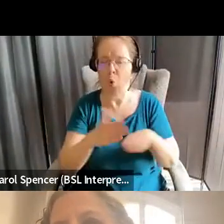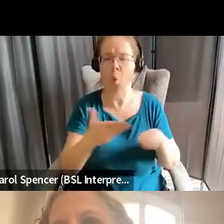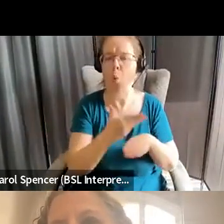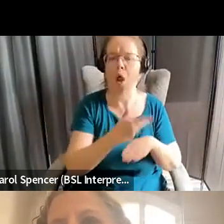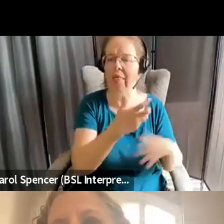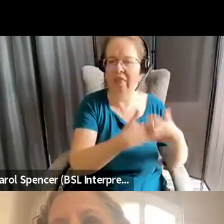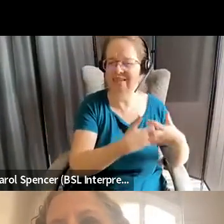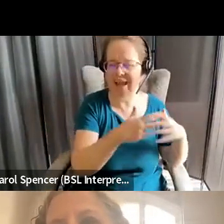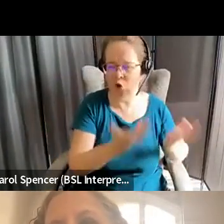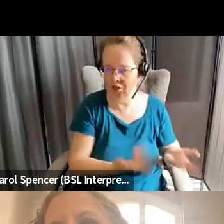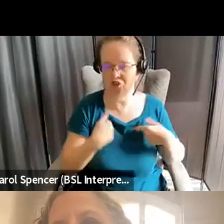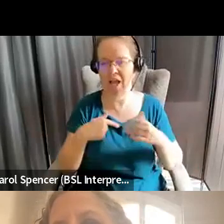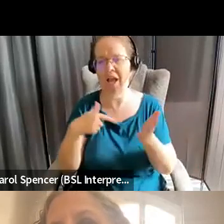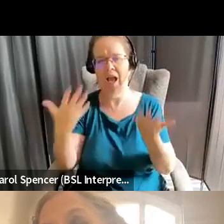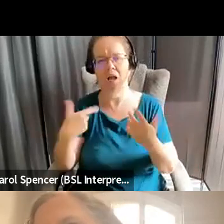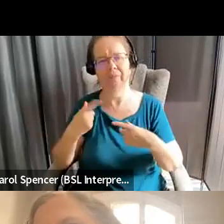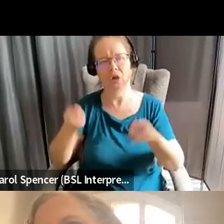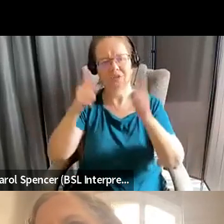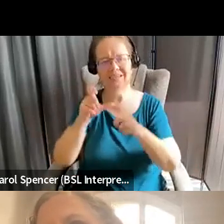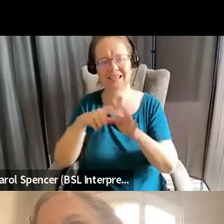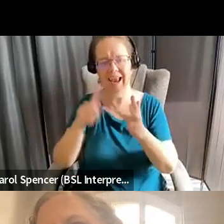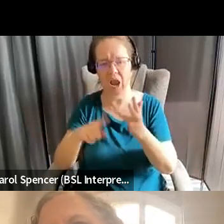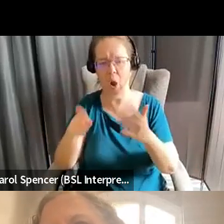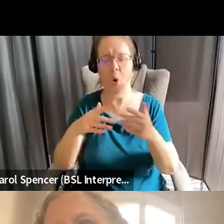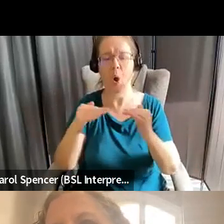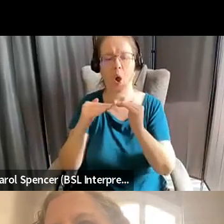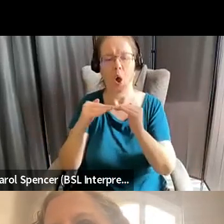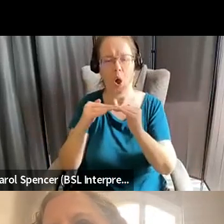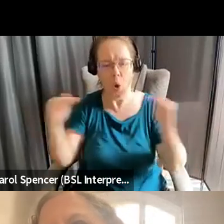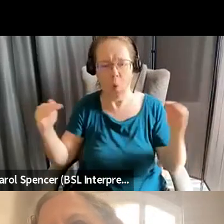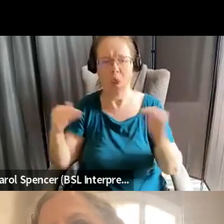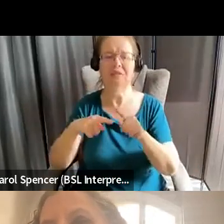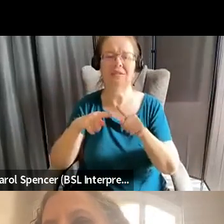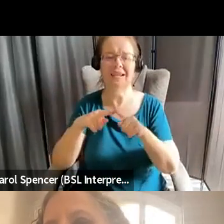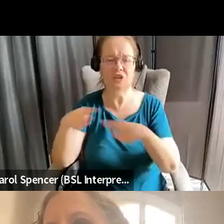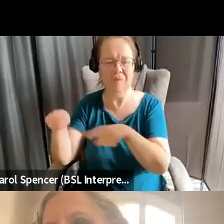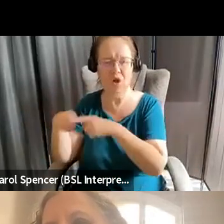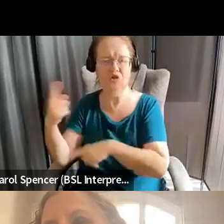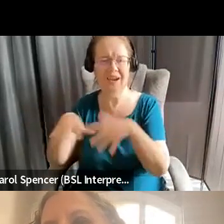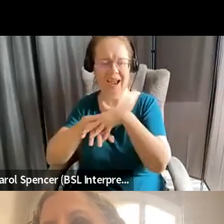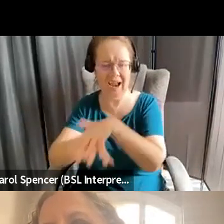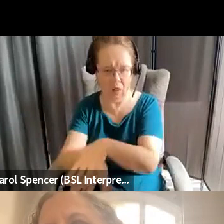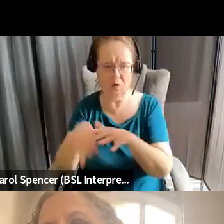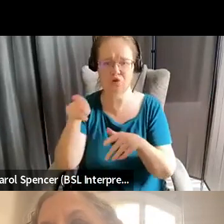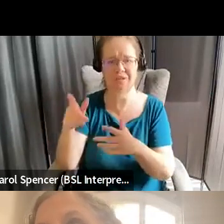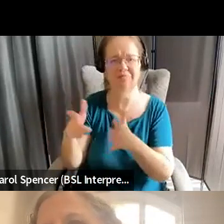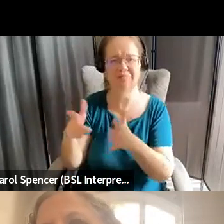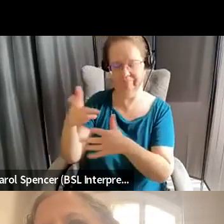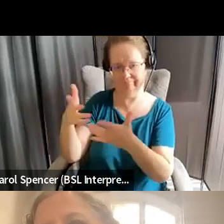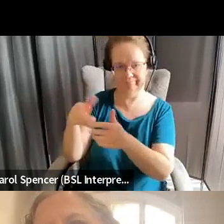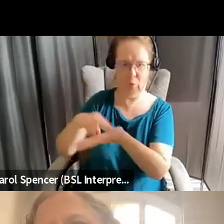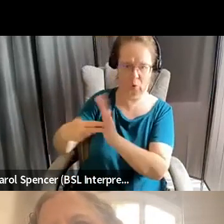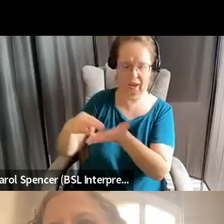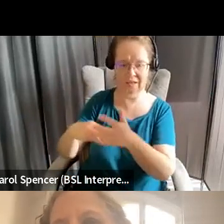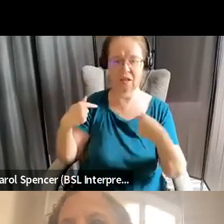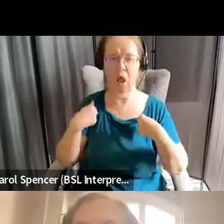chief executive of a equality, diversity, inclusion membership and training consultancy organization. But for many years, I